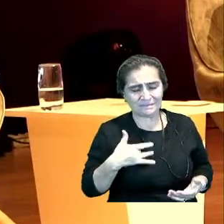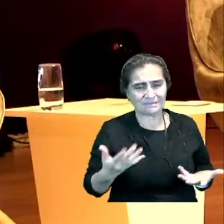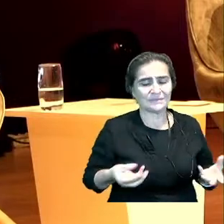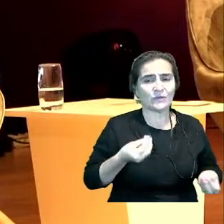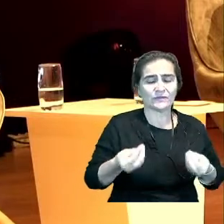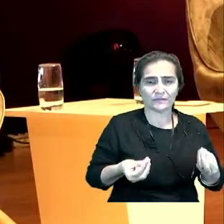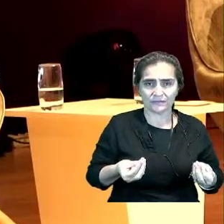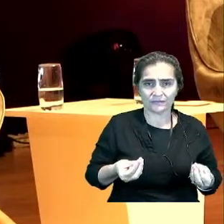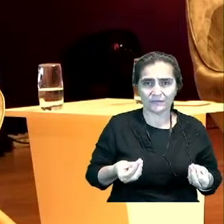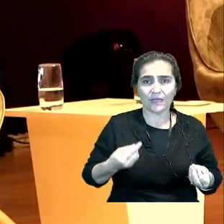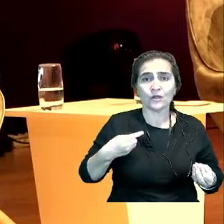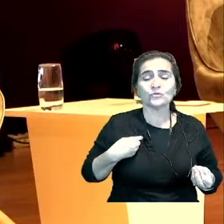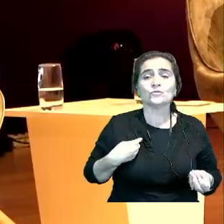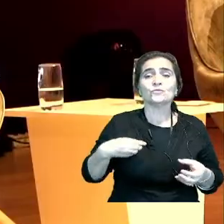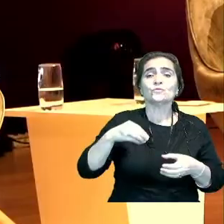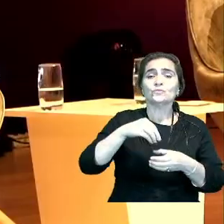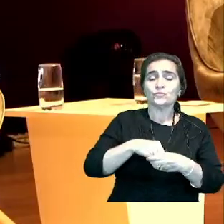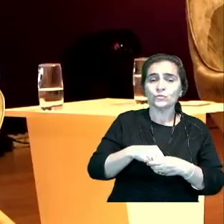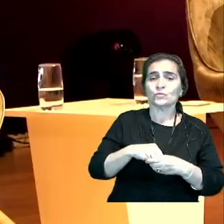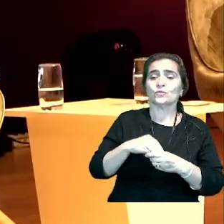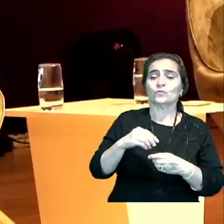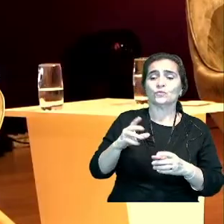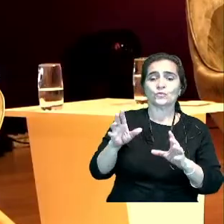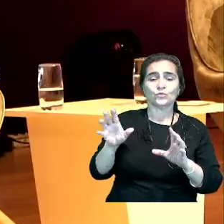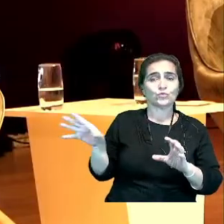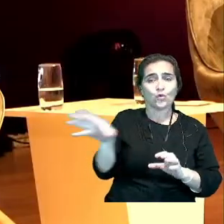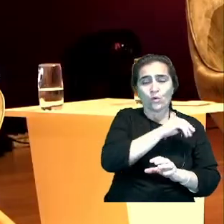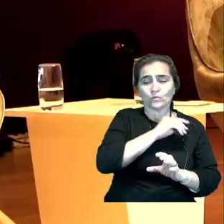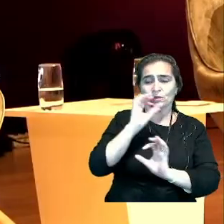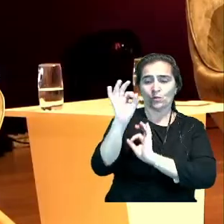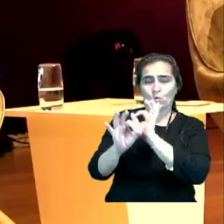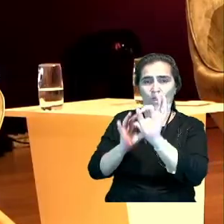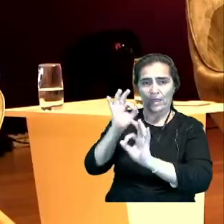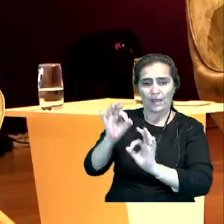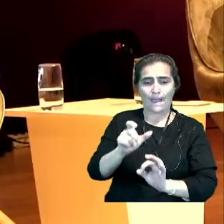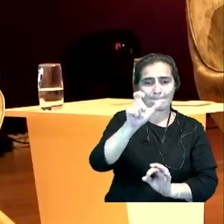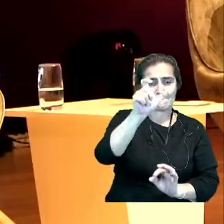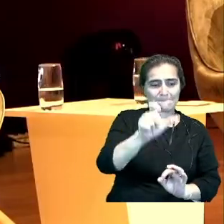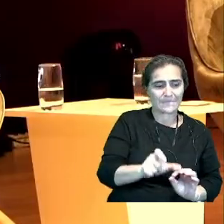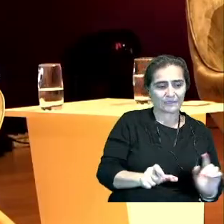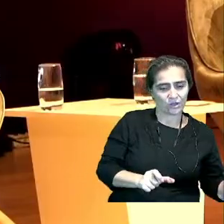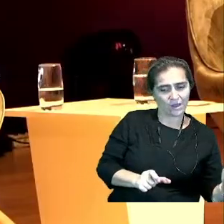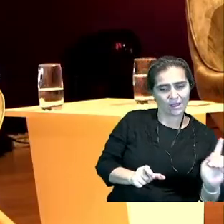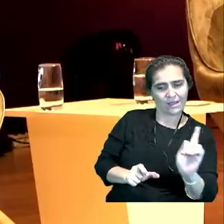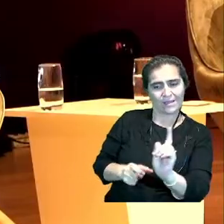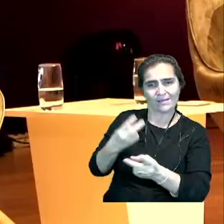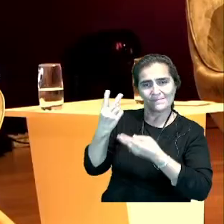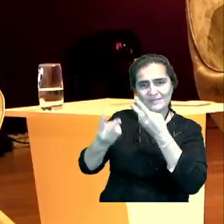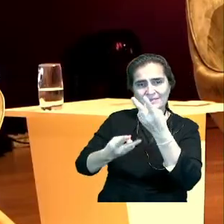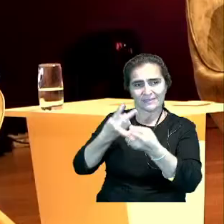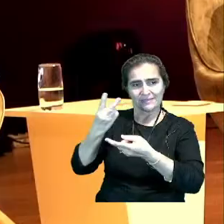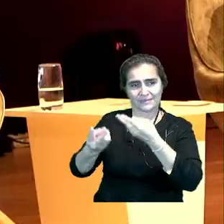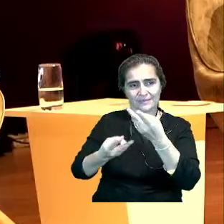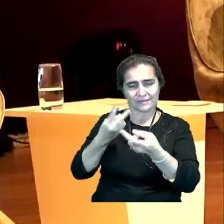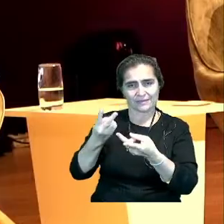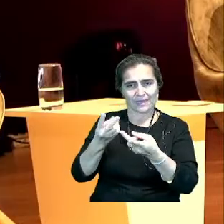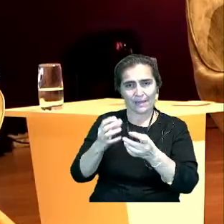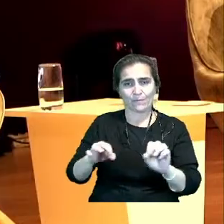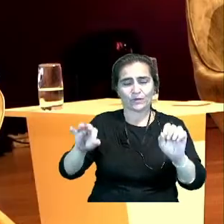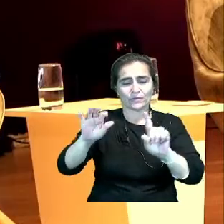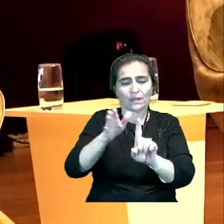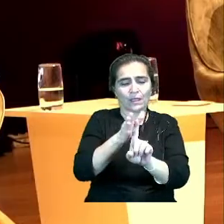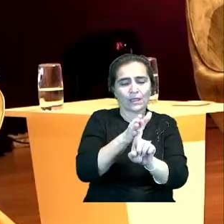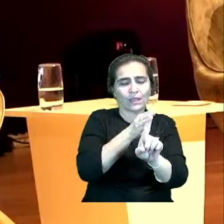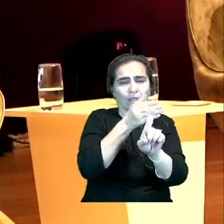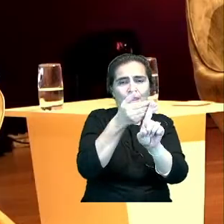the perception in ourselves and in our community, to be able to seduce and present something attractive to the